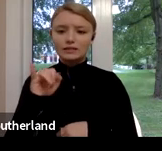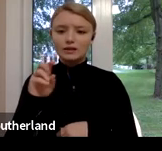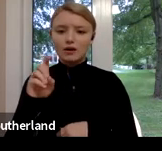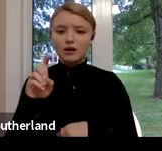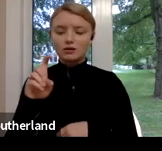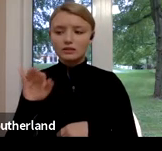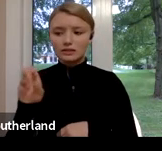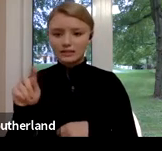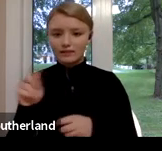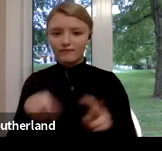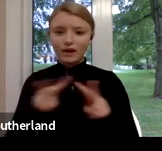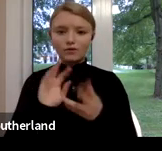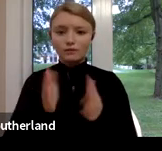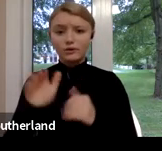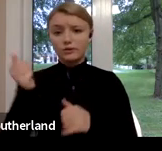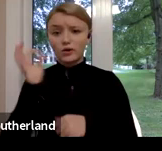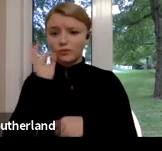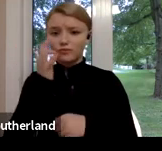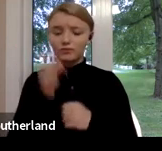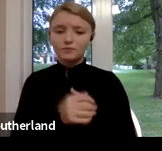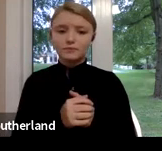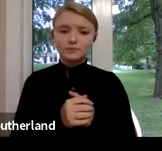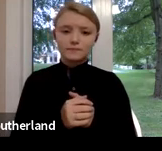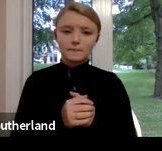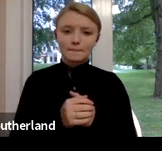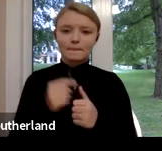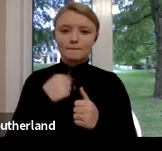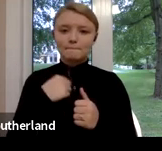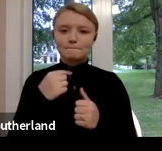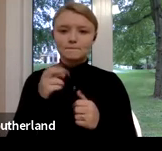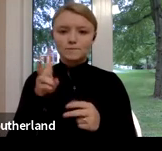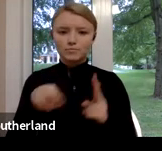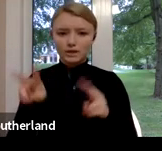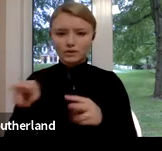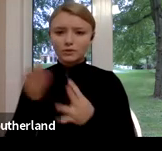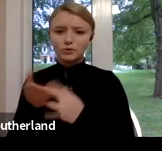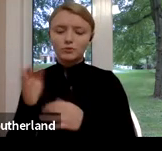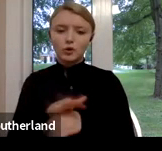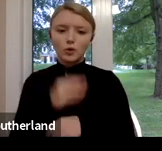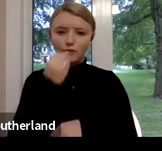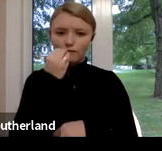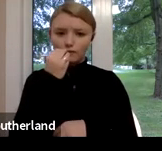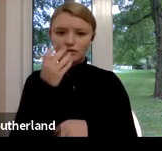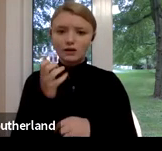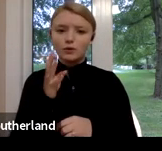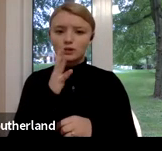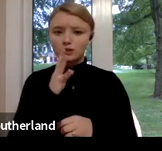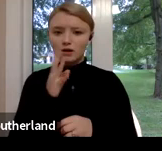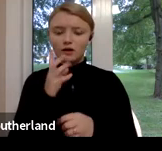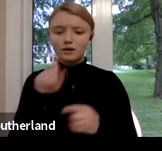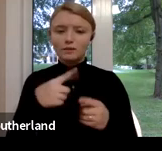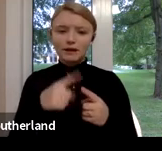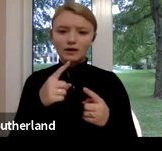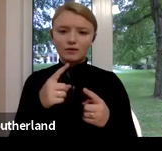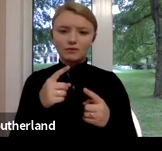today here as you're going to take me on a fun shopping trip here in Whole Foods. I want to talk about the synergistic value that the Ningxia wolfberry